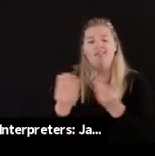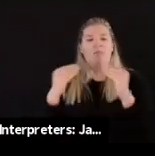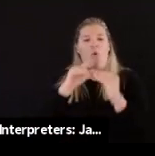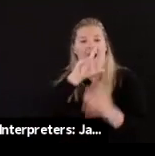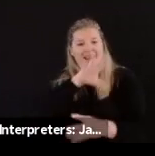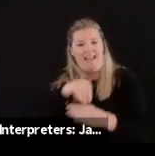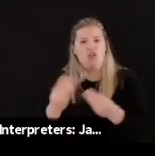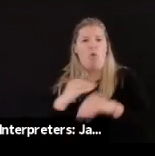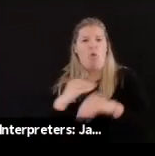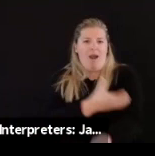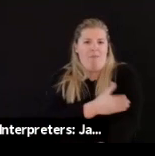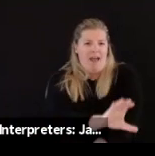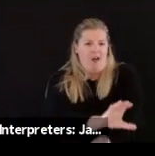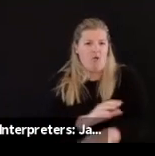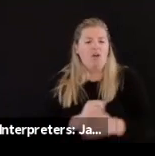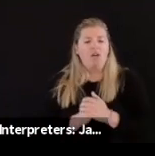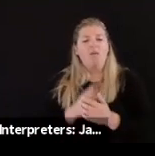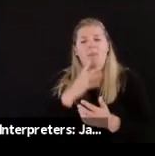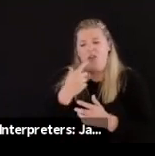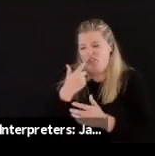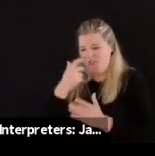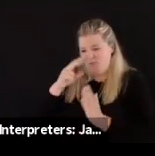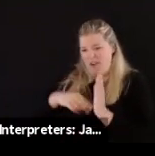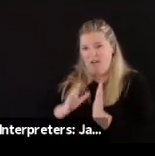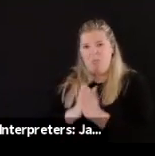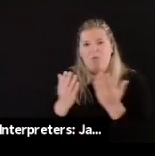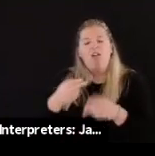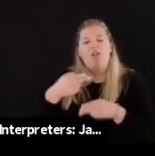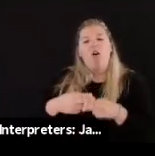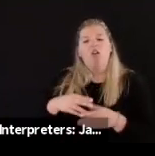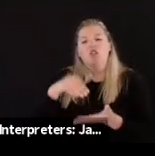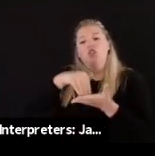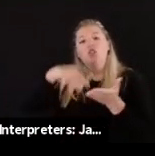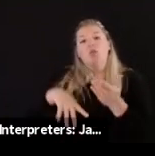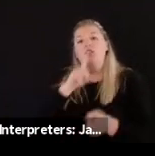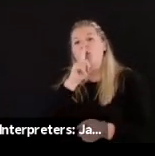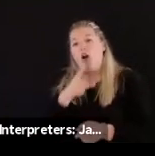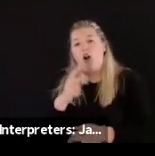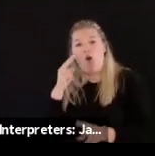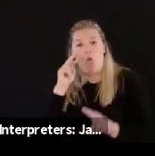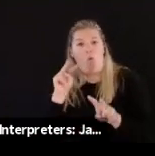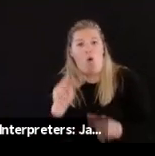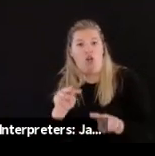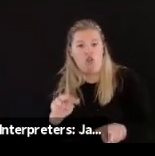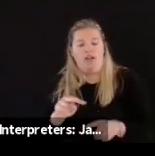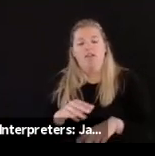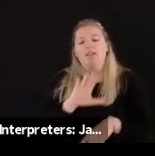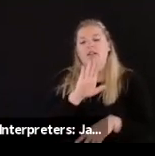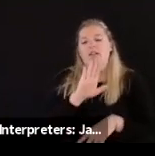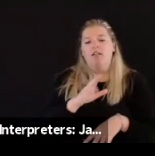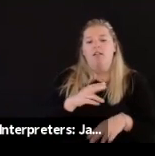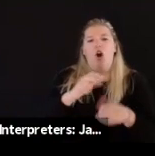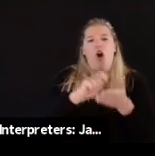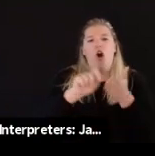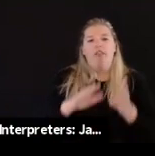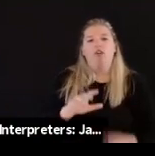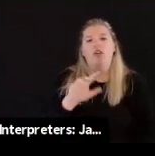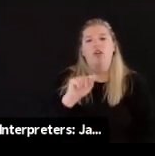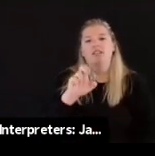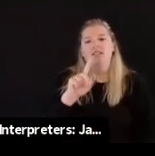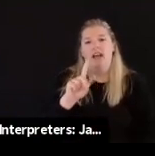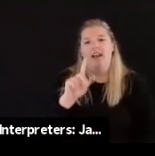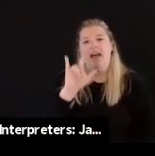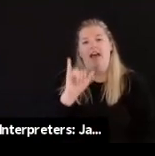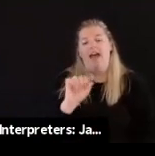I was reading a book recently. It's called The Students Are Watching. And it was by Ted and Nancy Sizer. And in that book, they said that the work of education